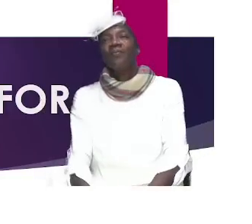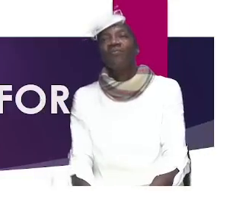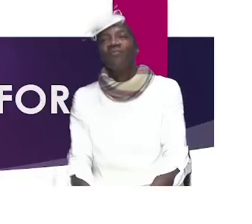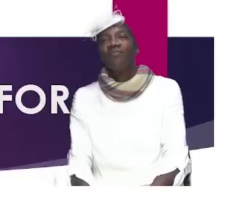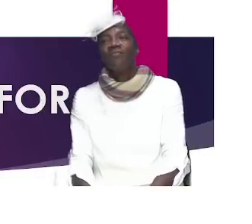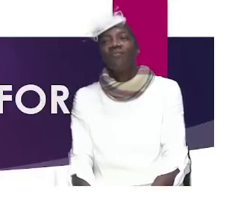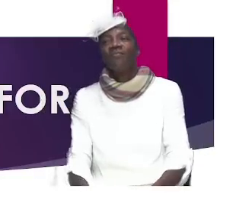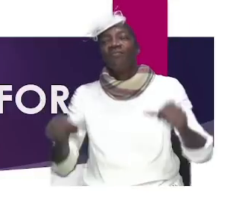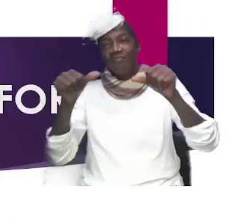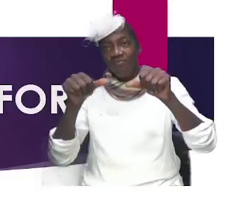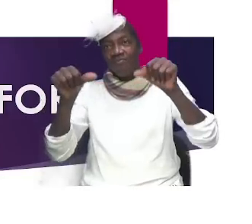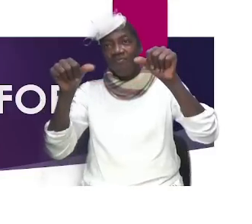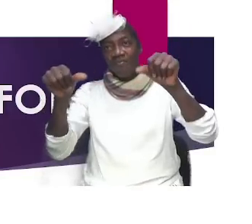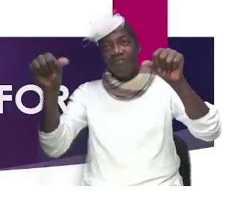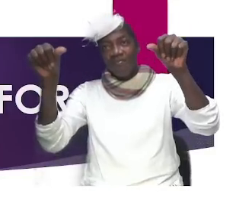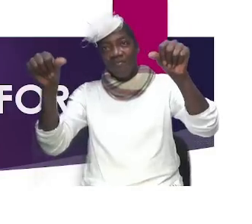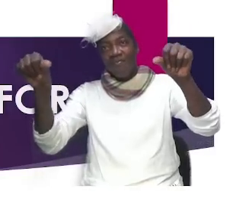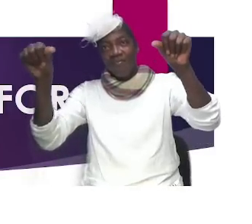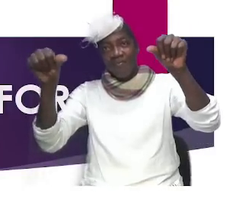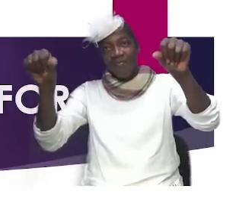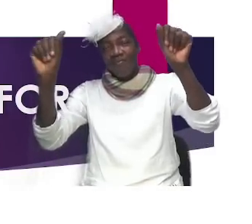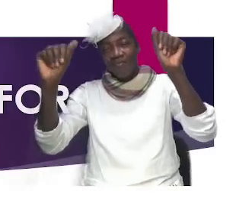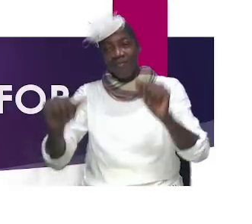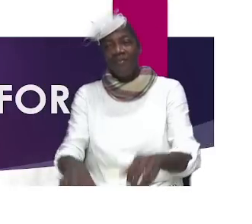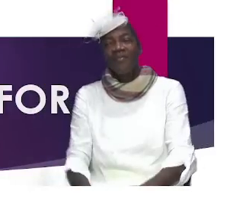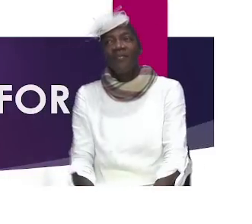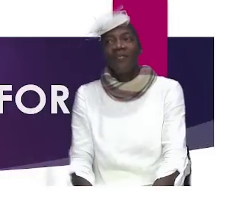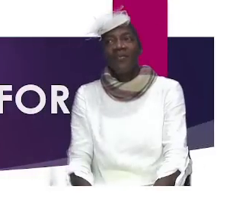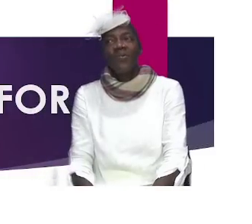35 and 36. And